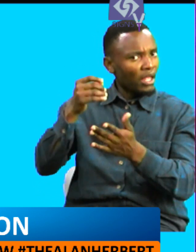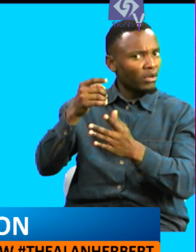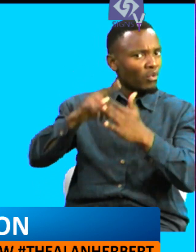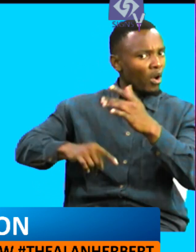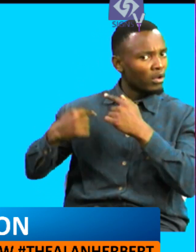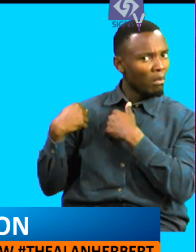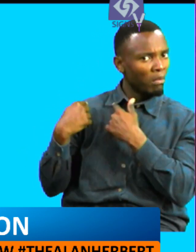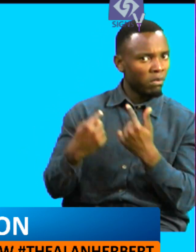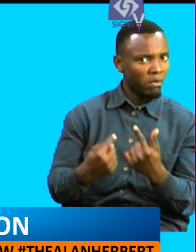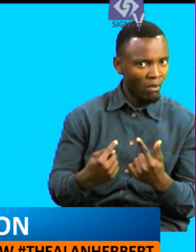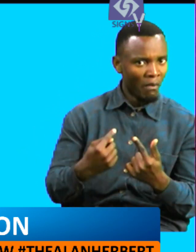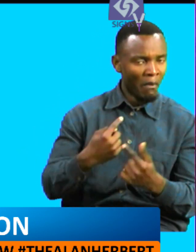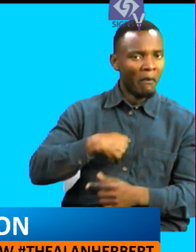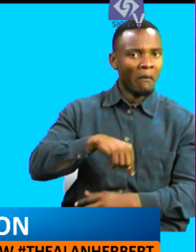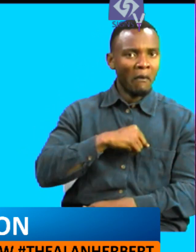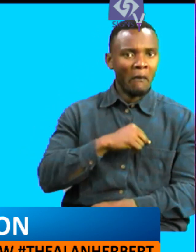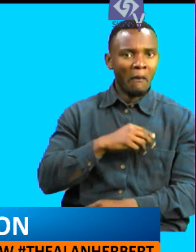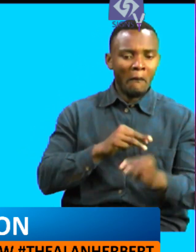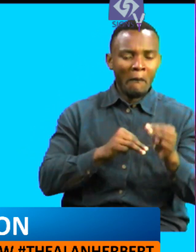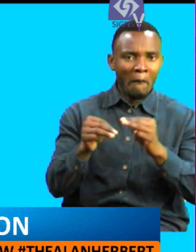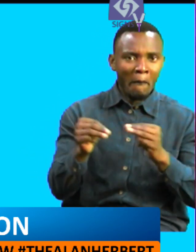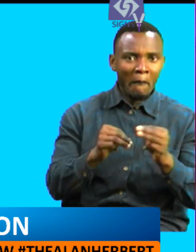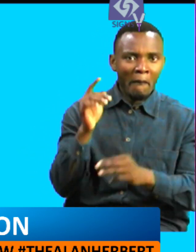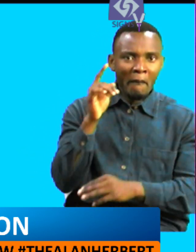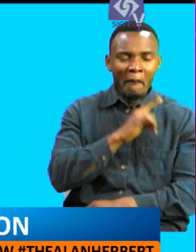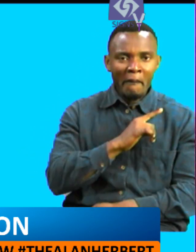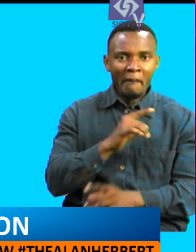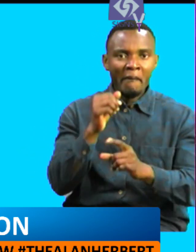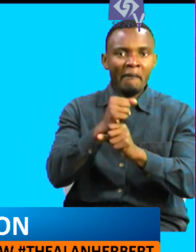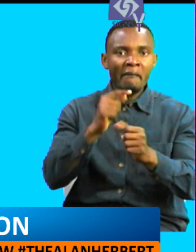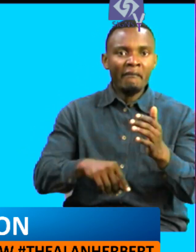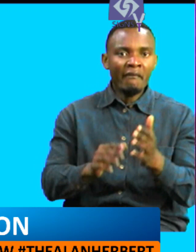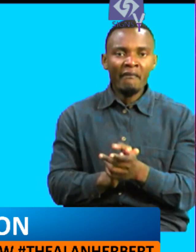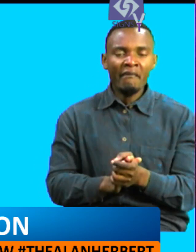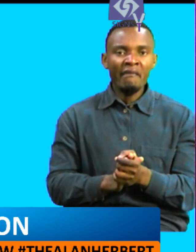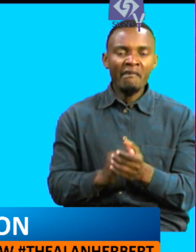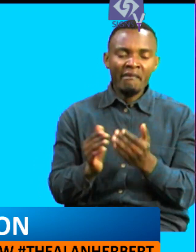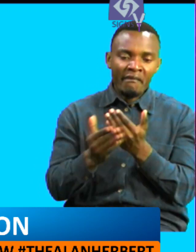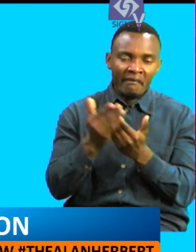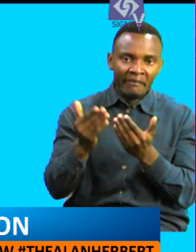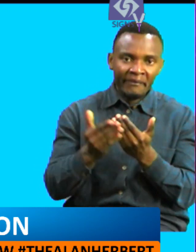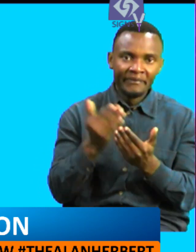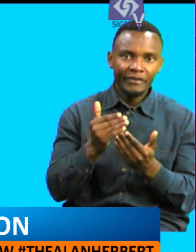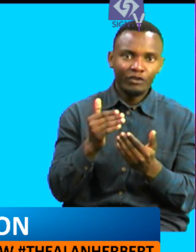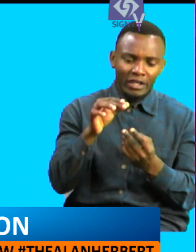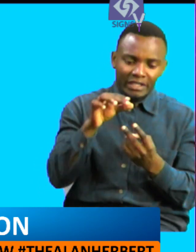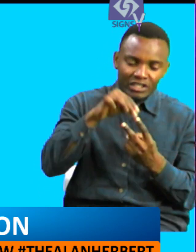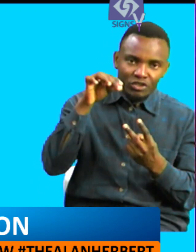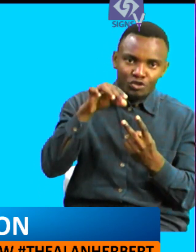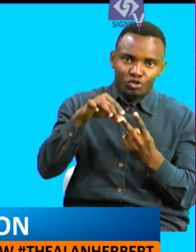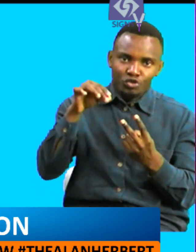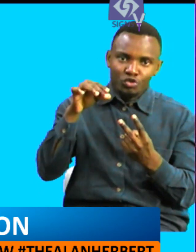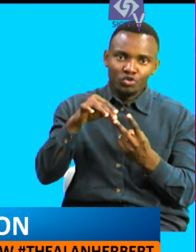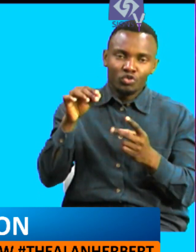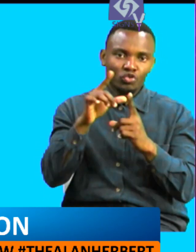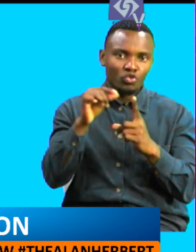years is that we have managed to keenly select our words, because